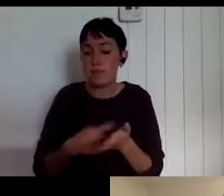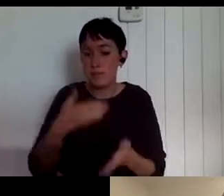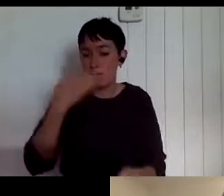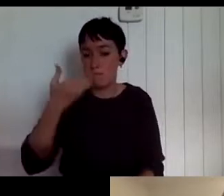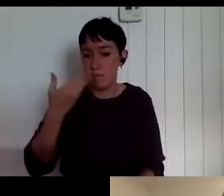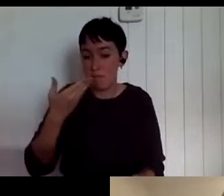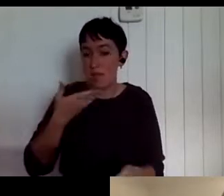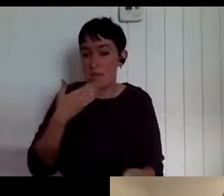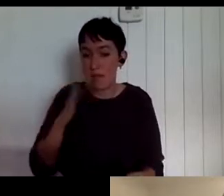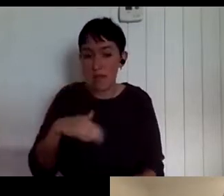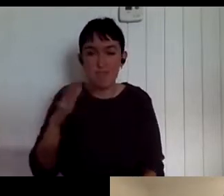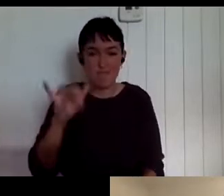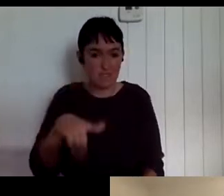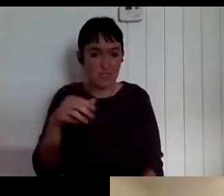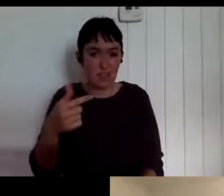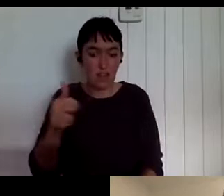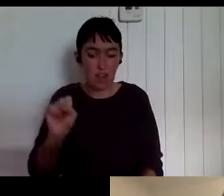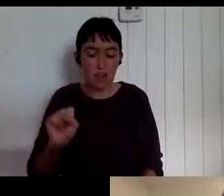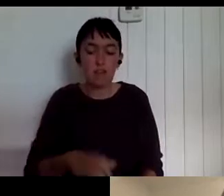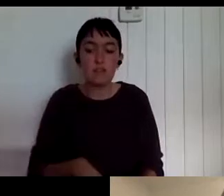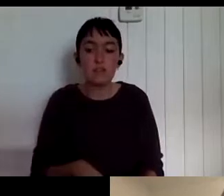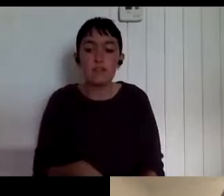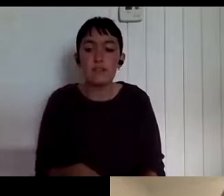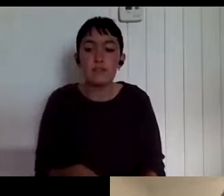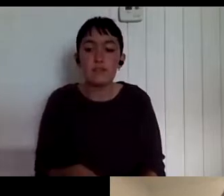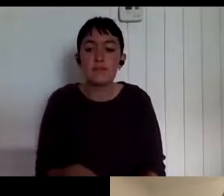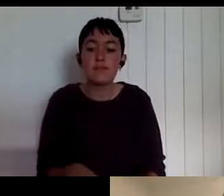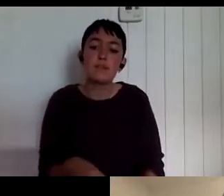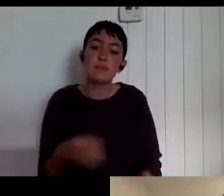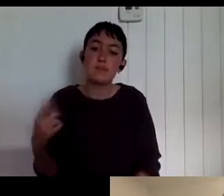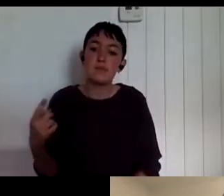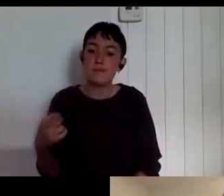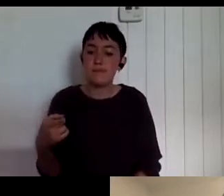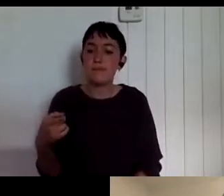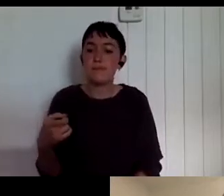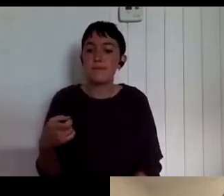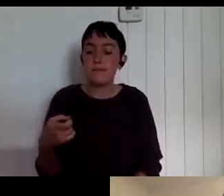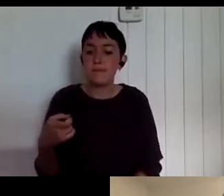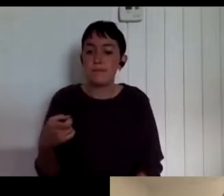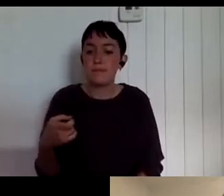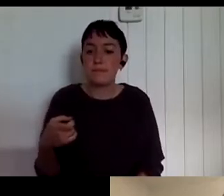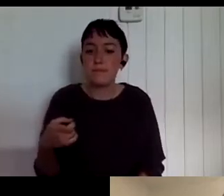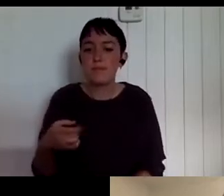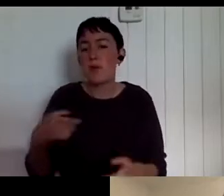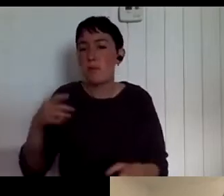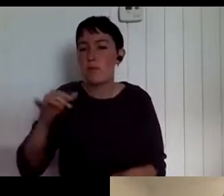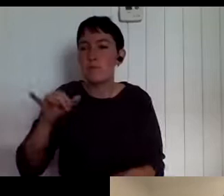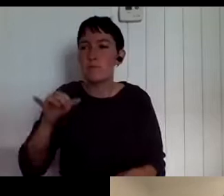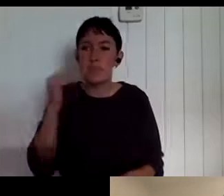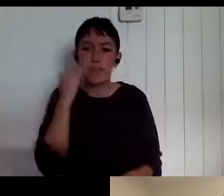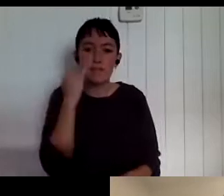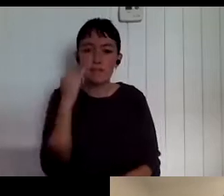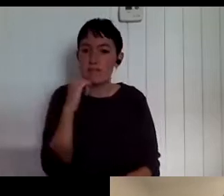a lot of different modes of mechanism, but it's usually almost always related to like the side products that you don't want, whether it be on the